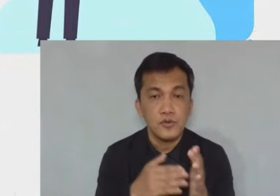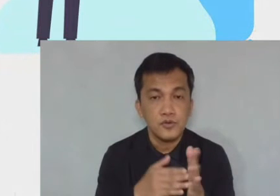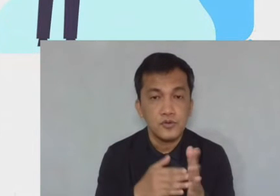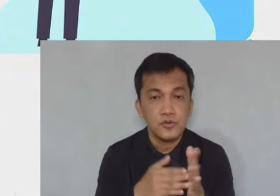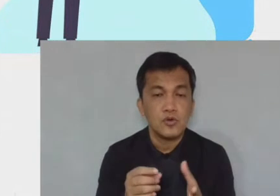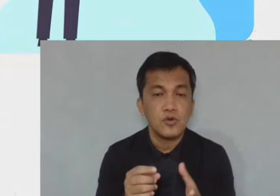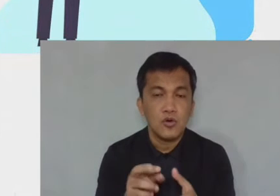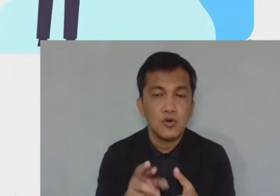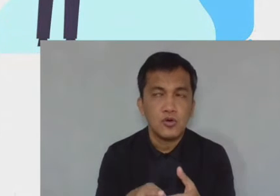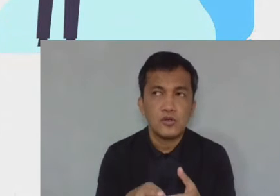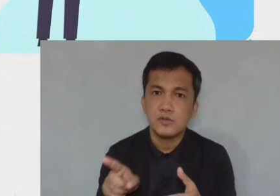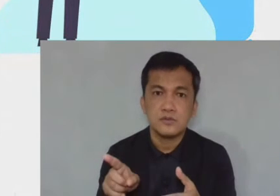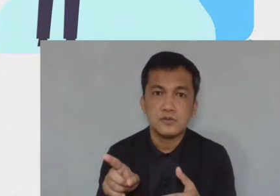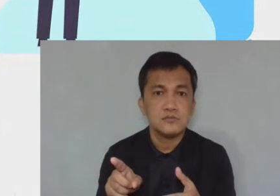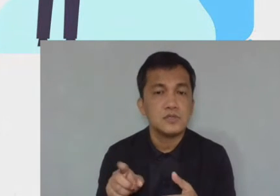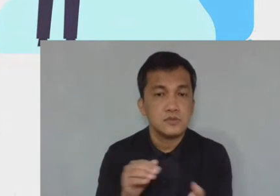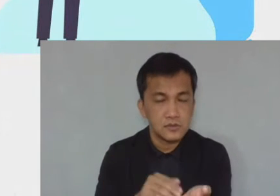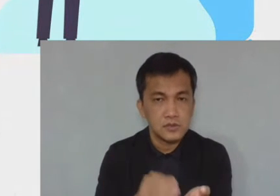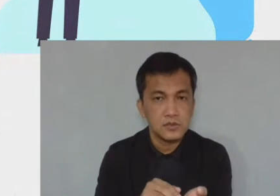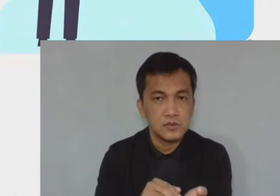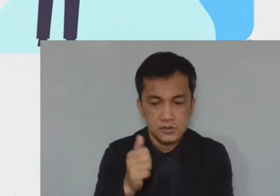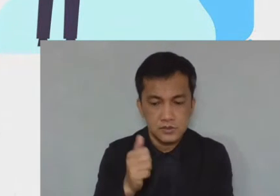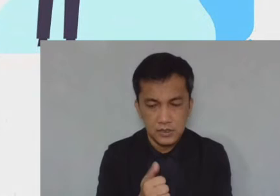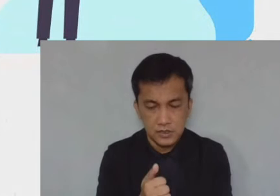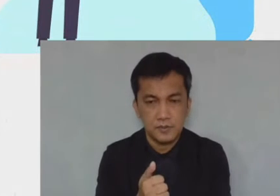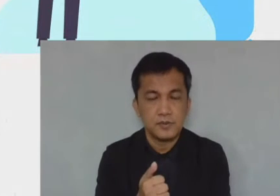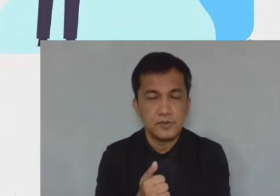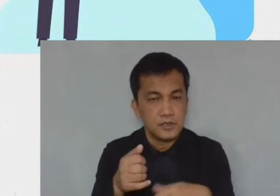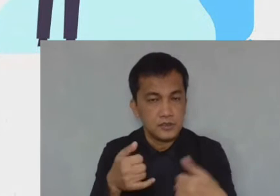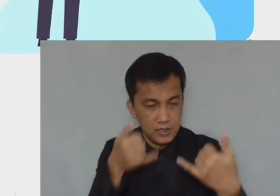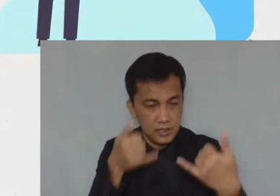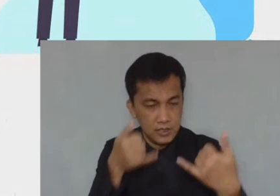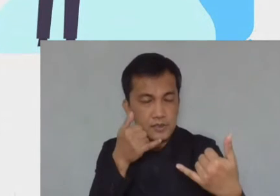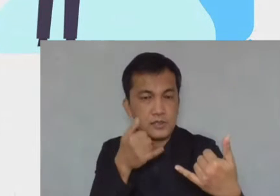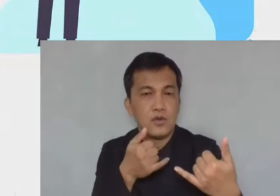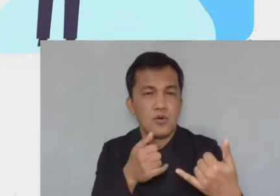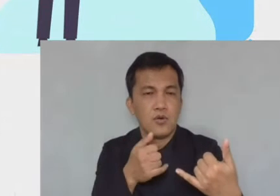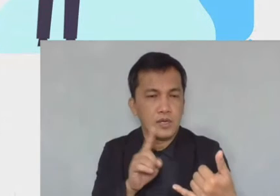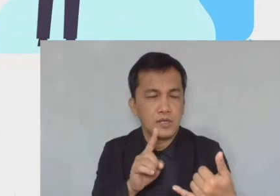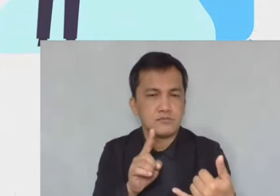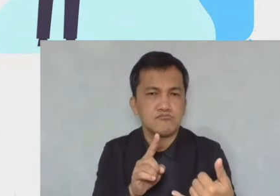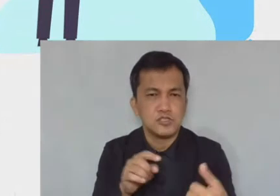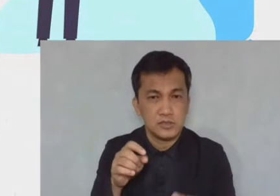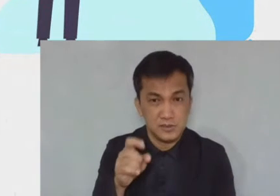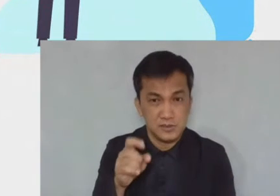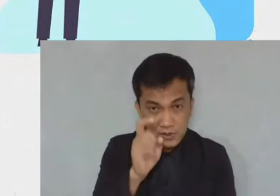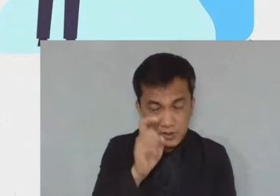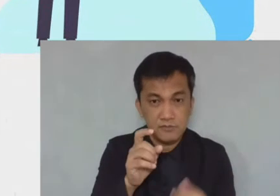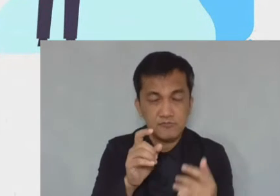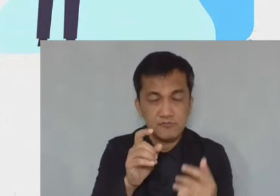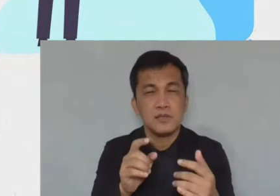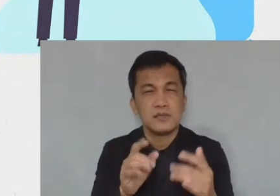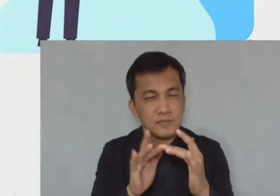the students or the trainees should set up for telemed, like what lighting, the internet speed, what gadgets, but more